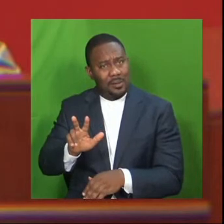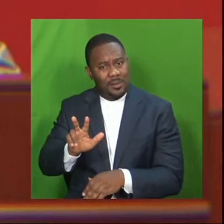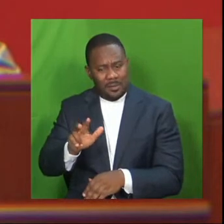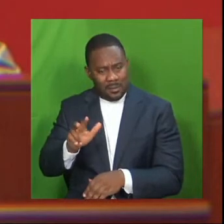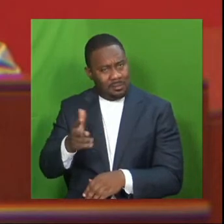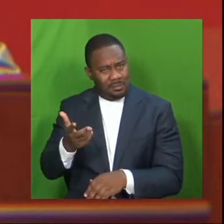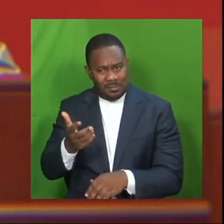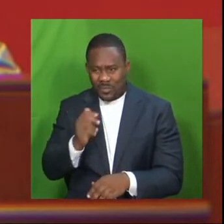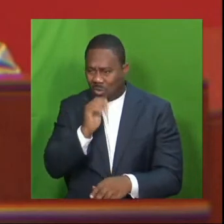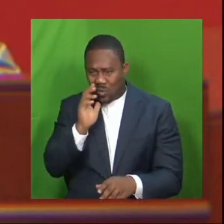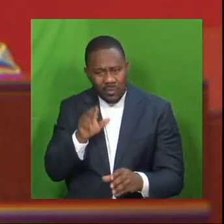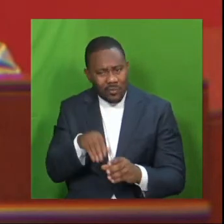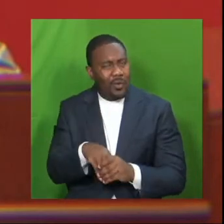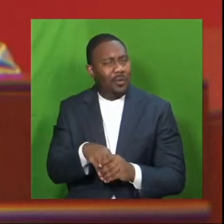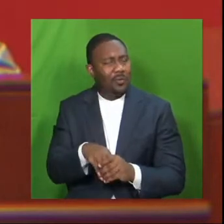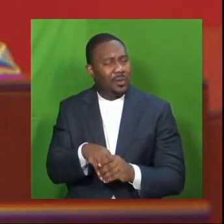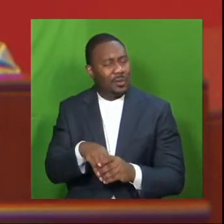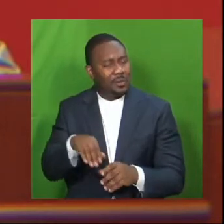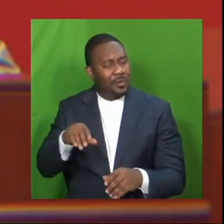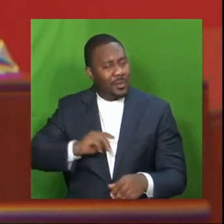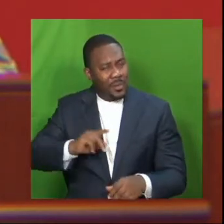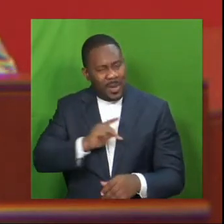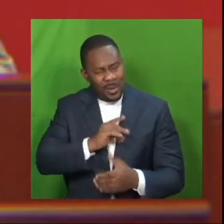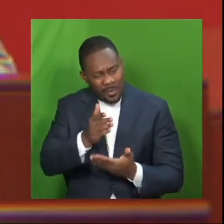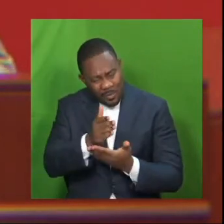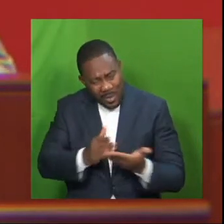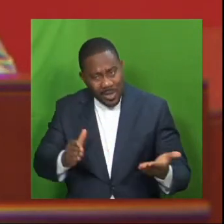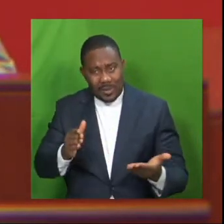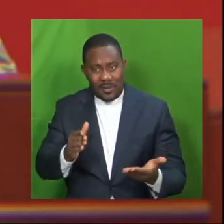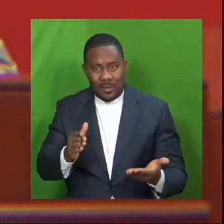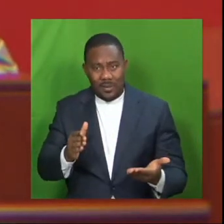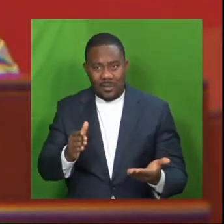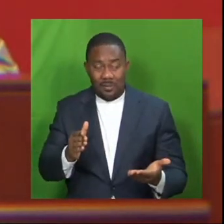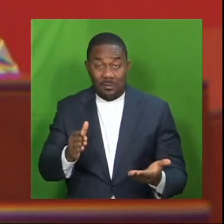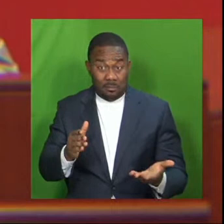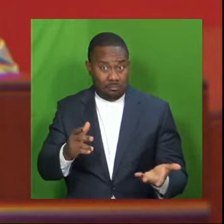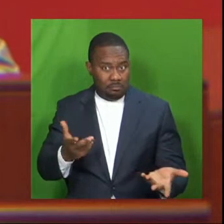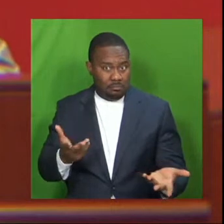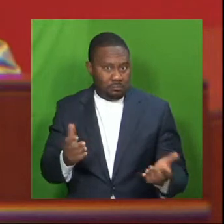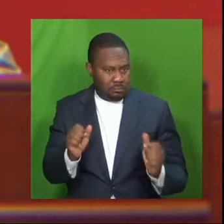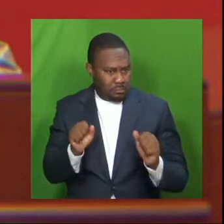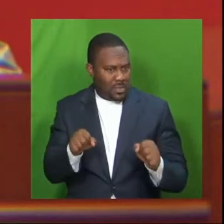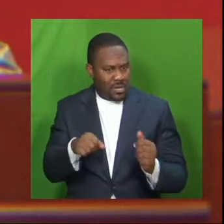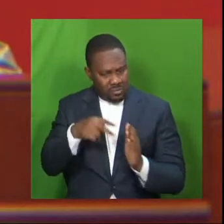of Parliament. By 93, you can read Article 93.